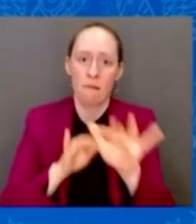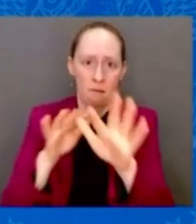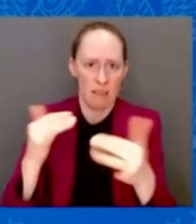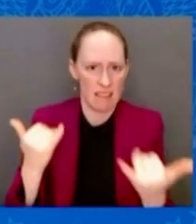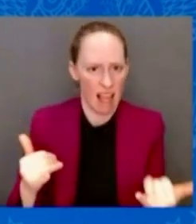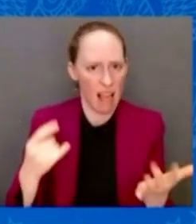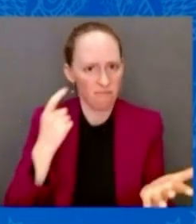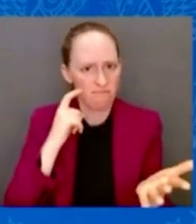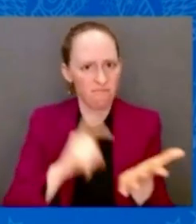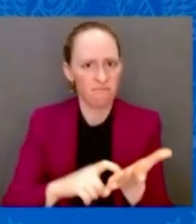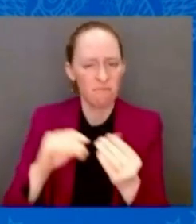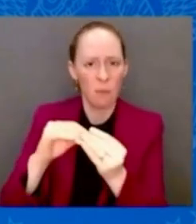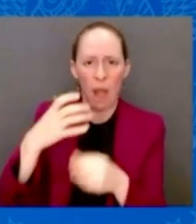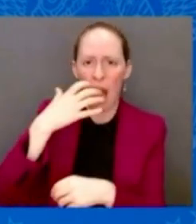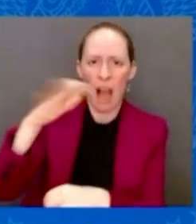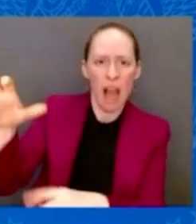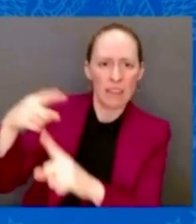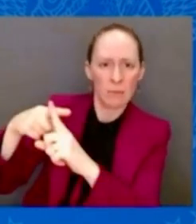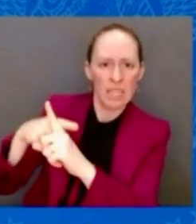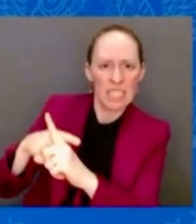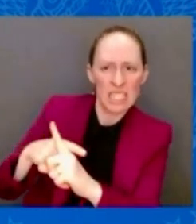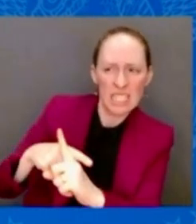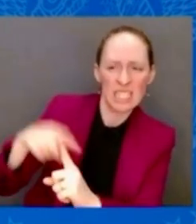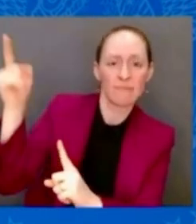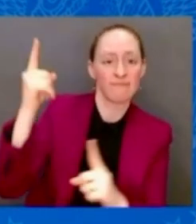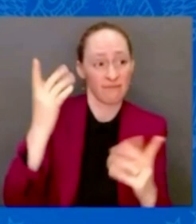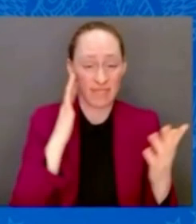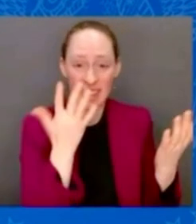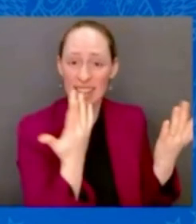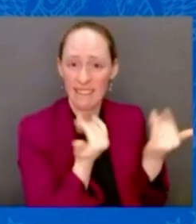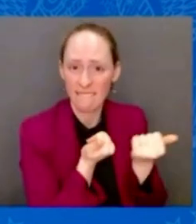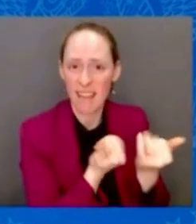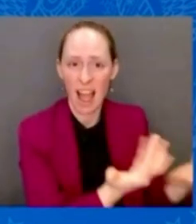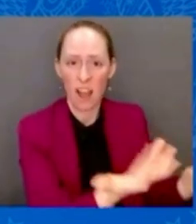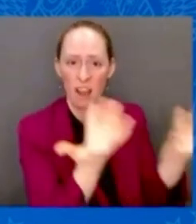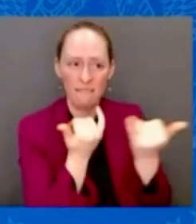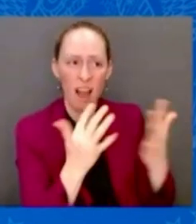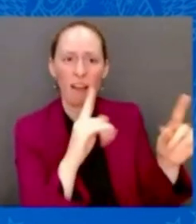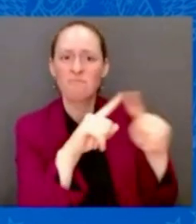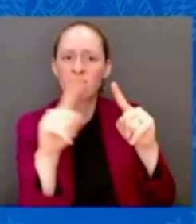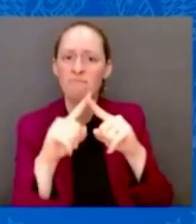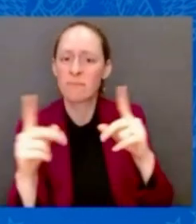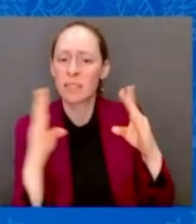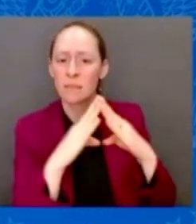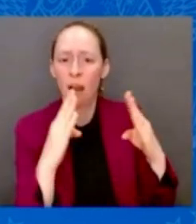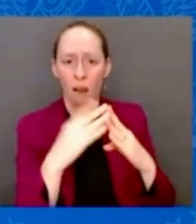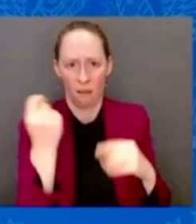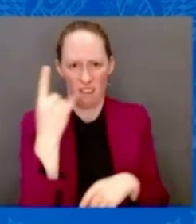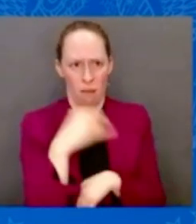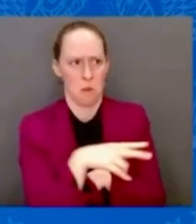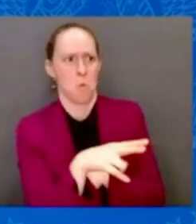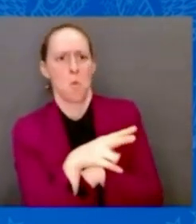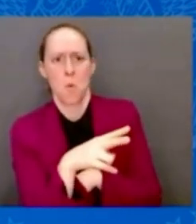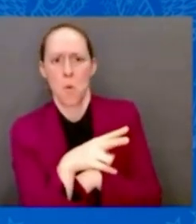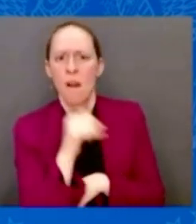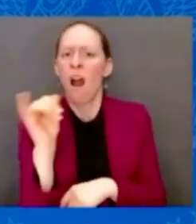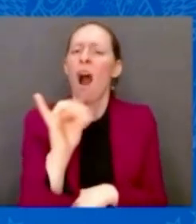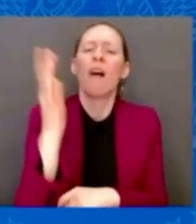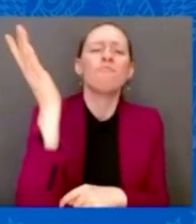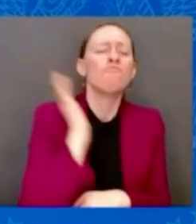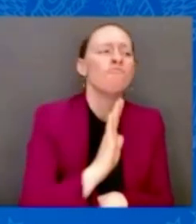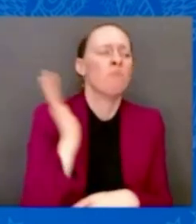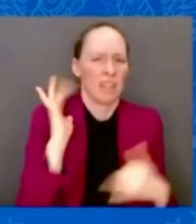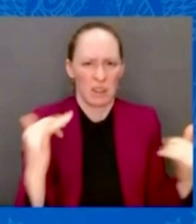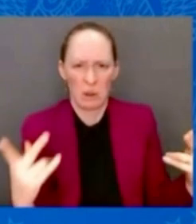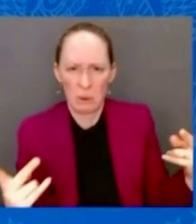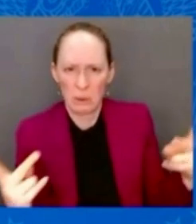towns have never had to confront this before and are now facing it head on. As president, I saw firsthand the devastating wildfires that burned homes